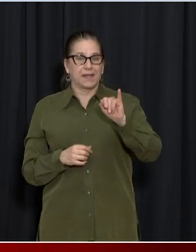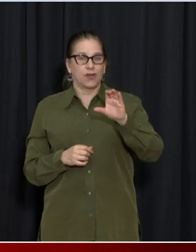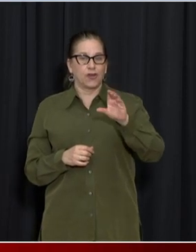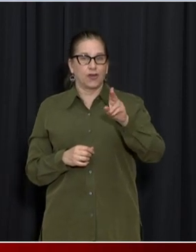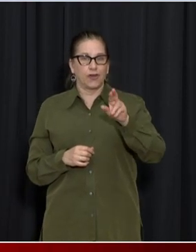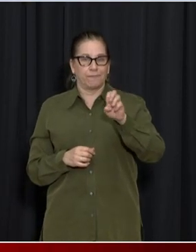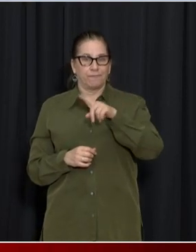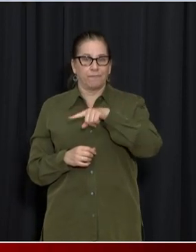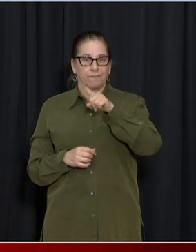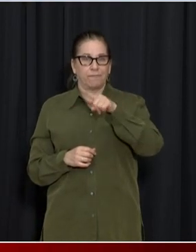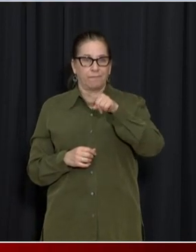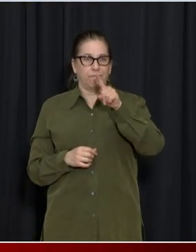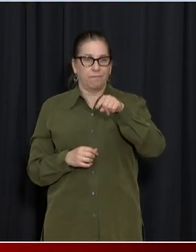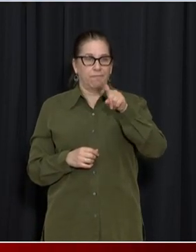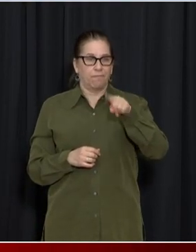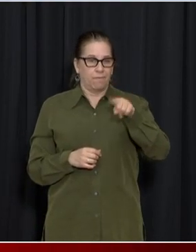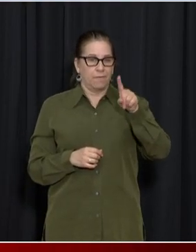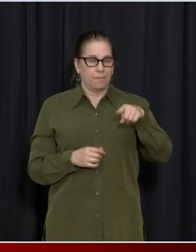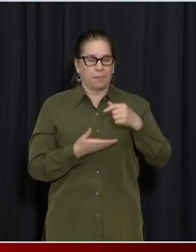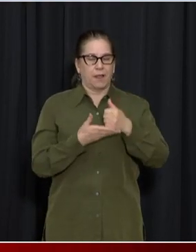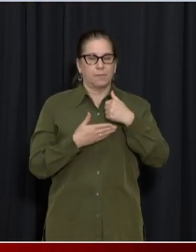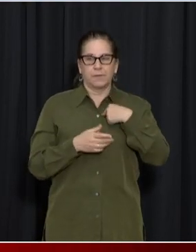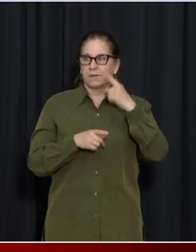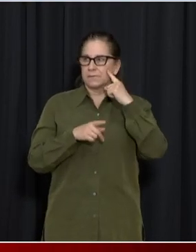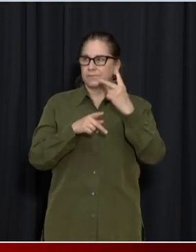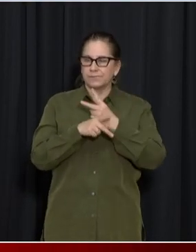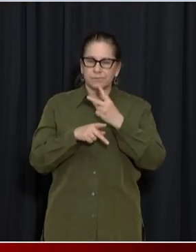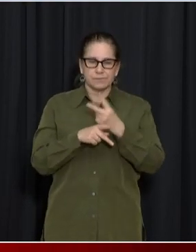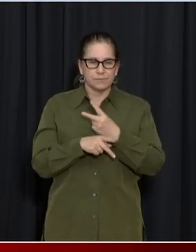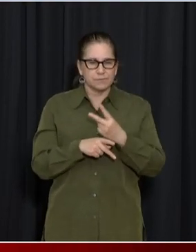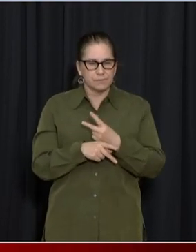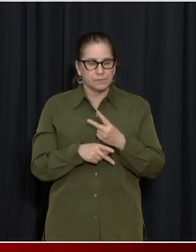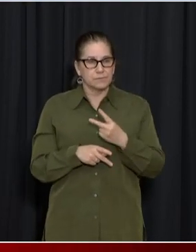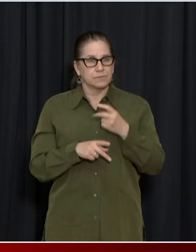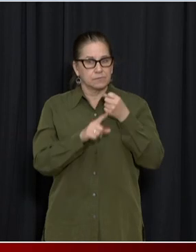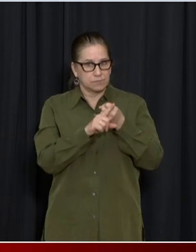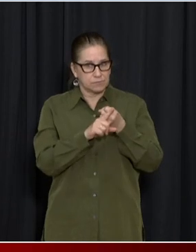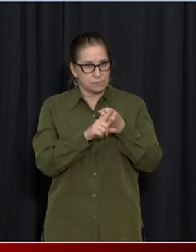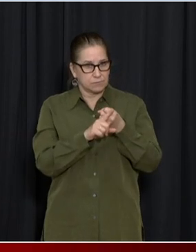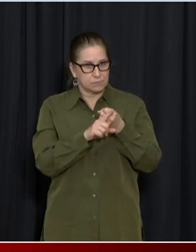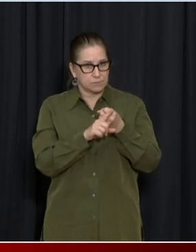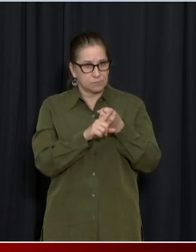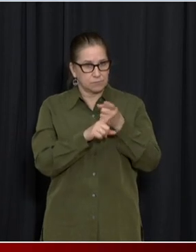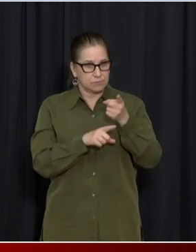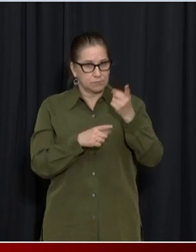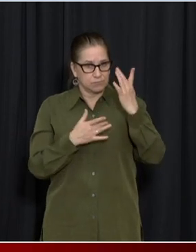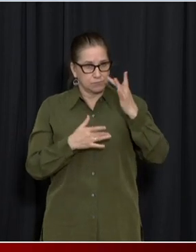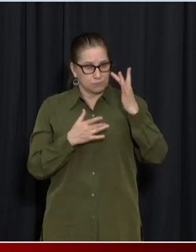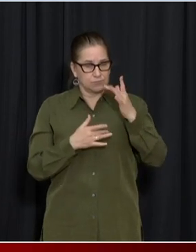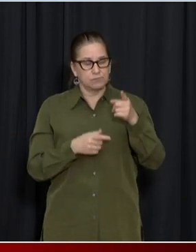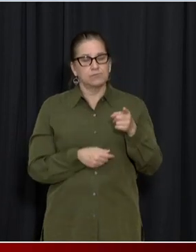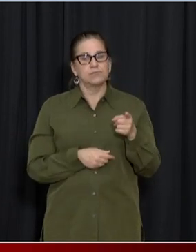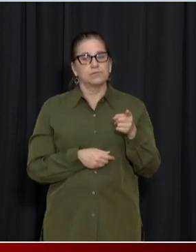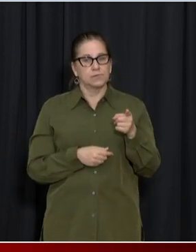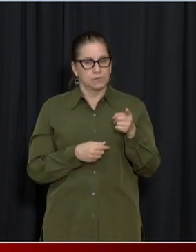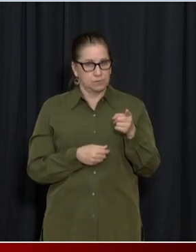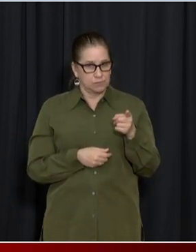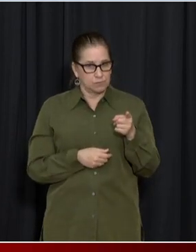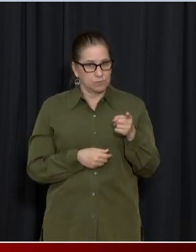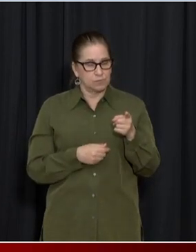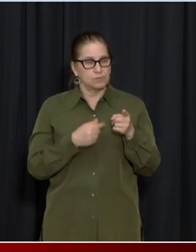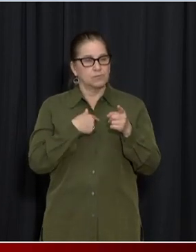those individuals' dates or symptom onset date on a curve and allows me to know when were